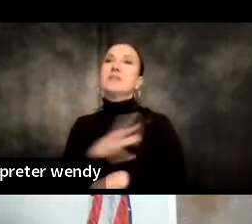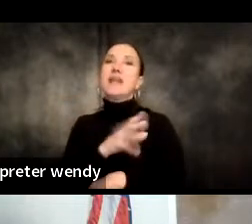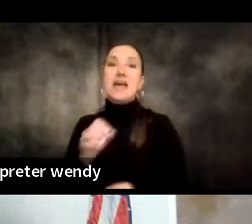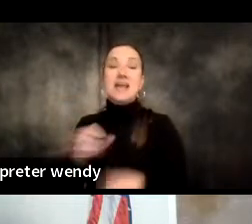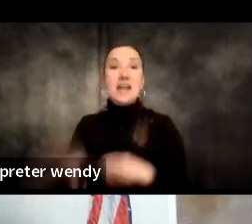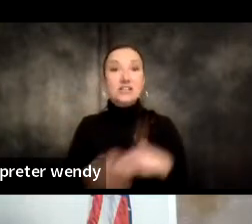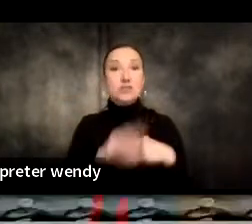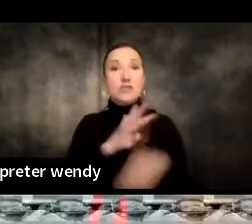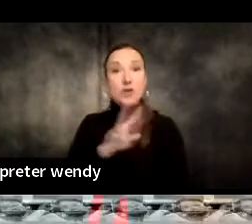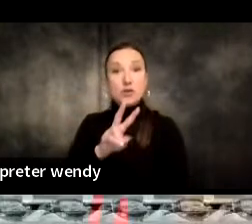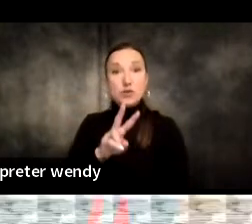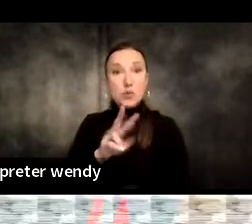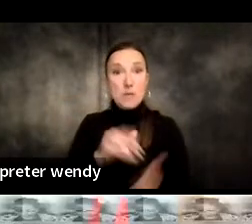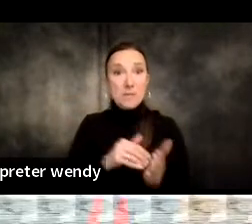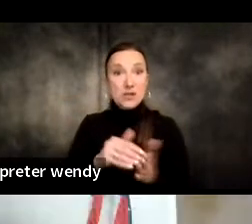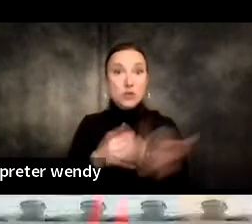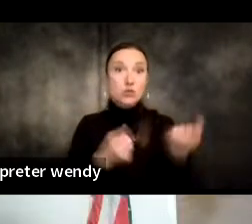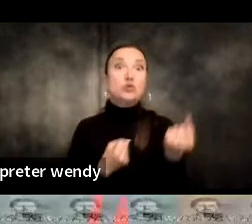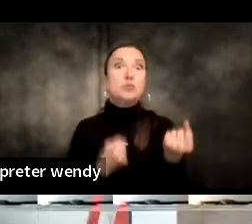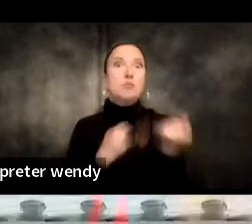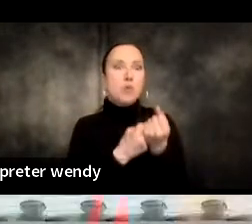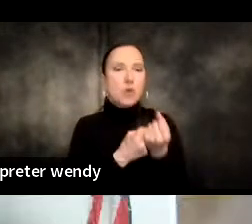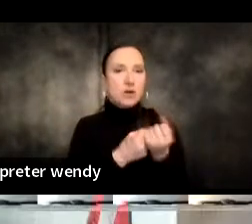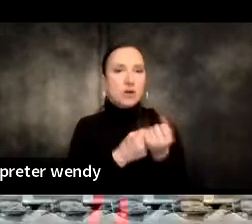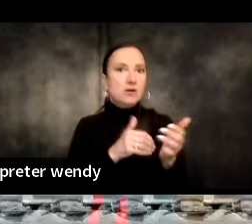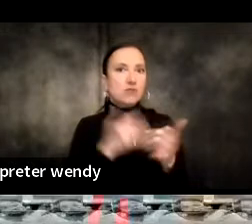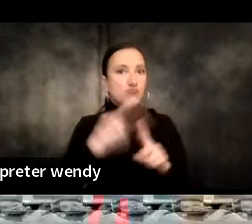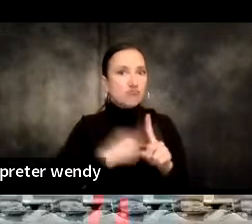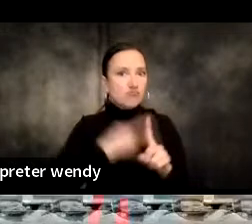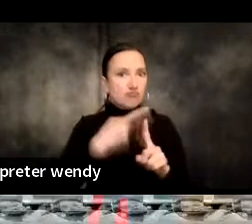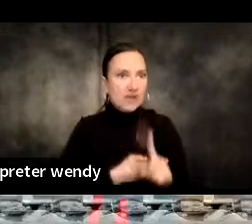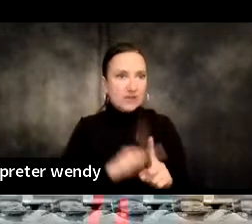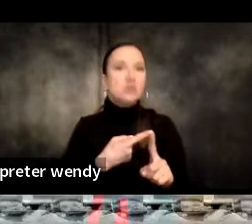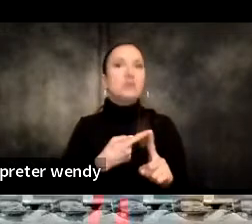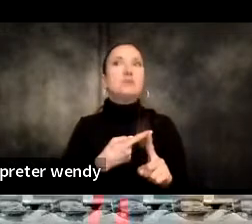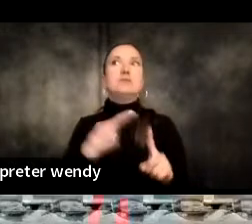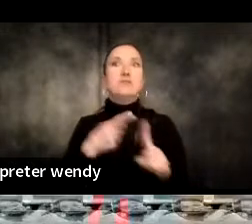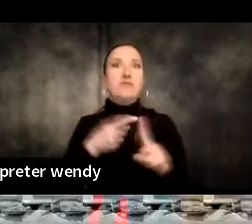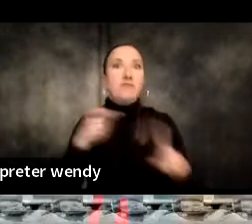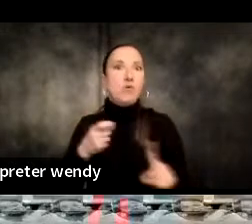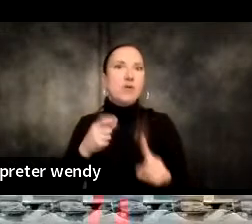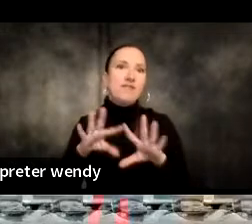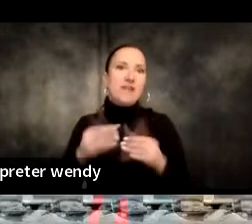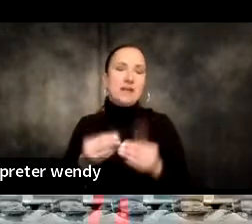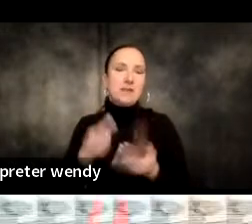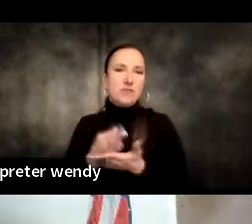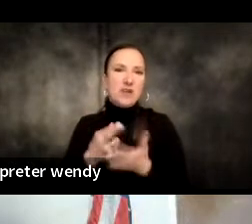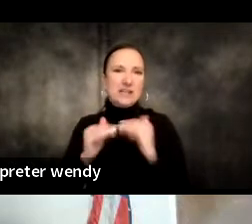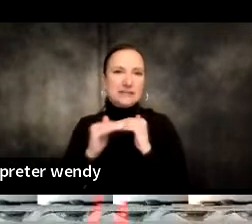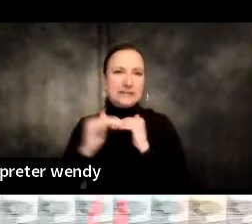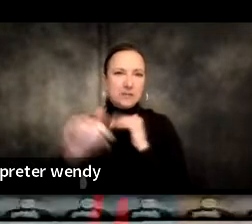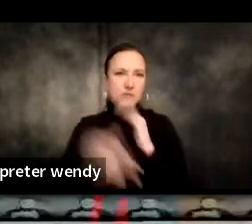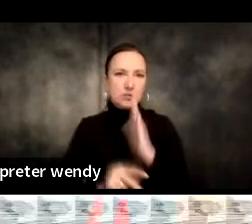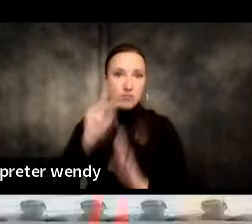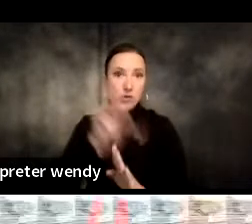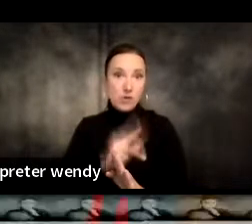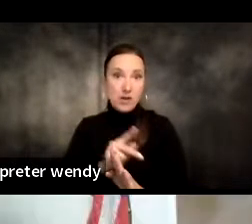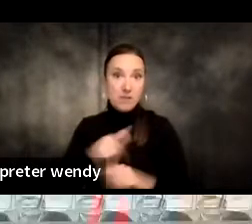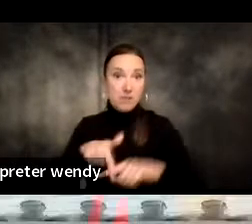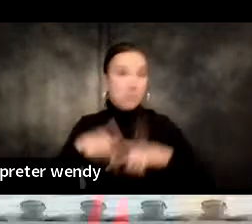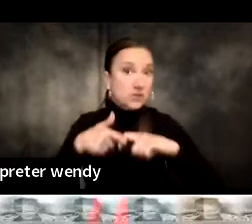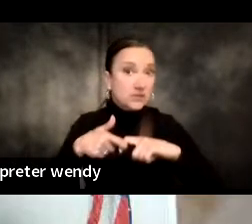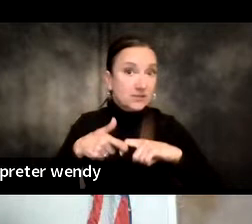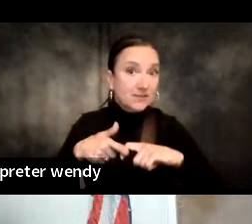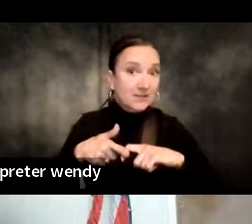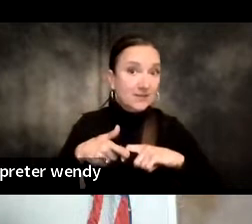$42 million that's proposed to support rental assistance through the Family Rehousing and Stabilization Program. But I'll pause there. And again, I